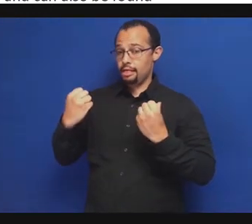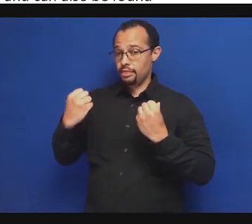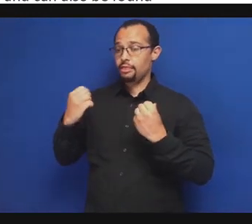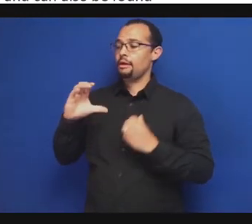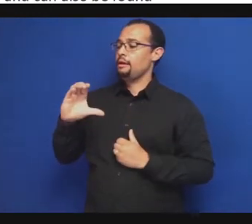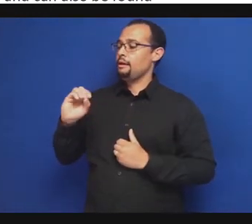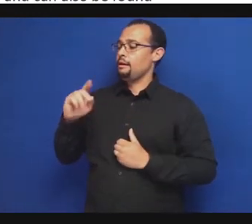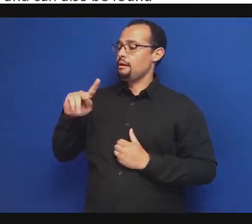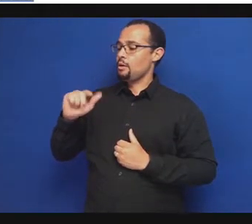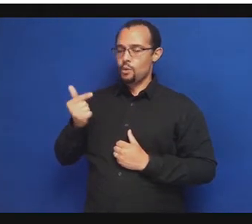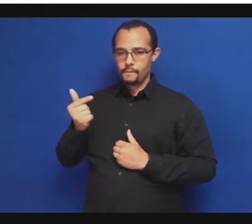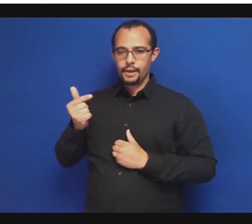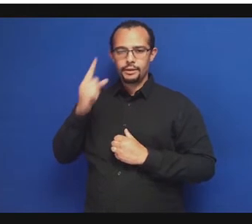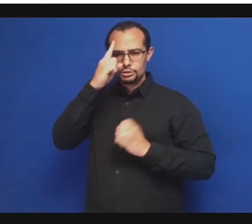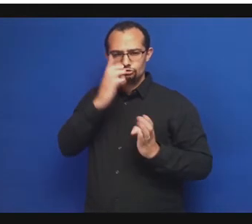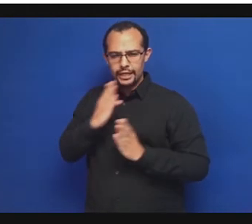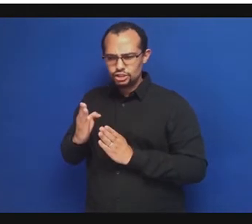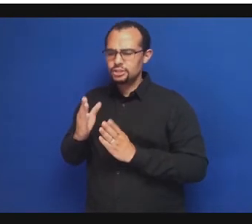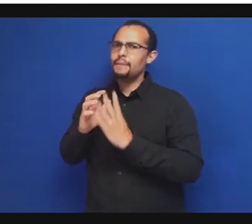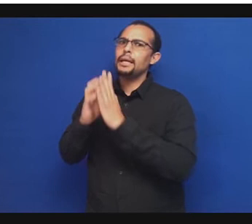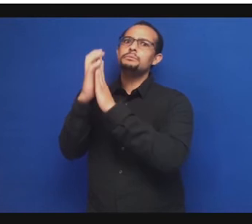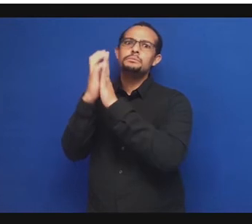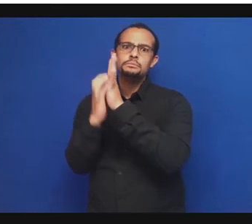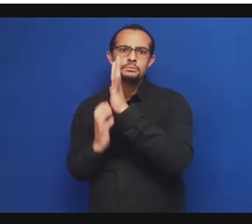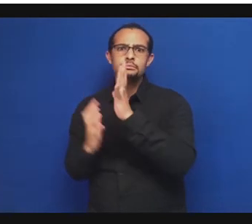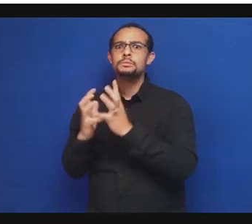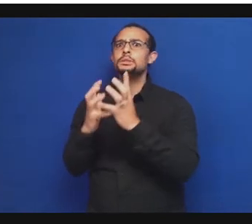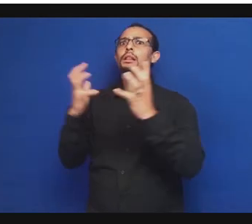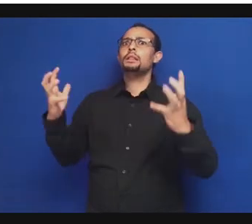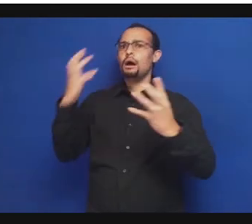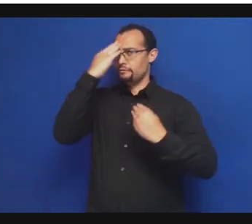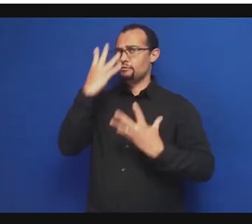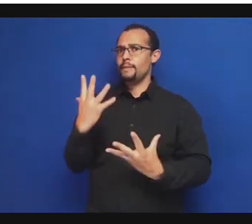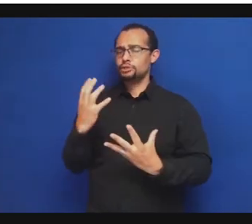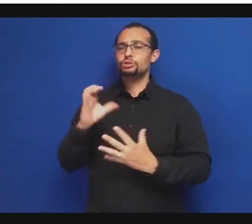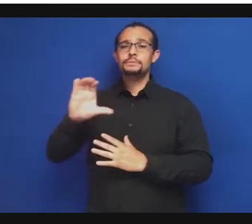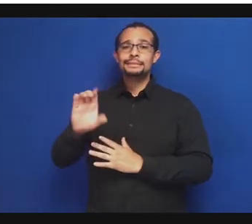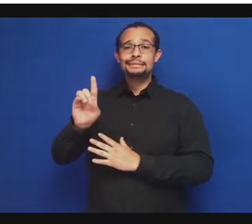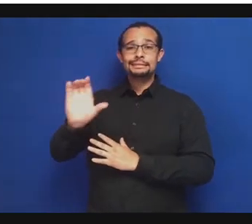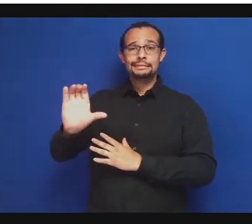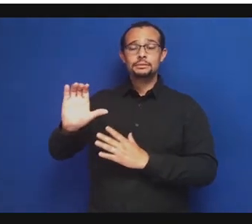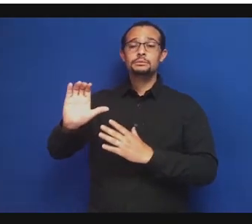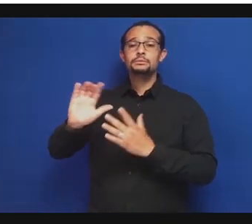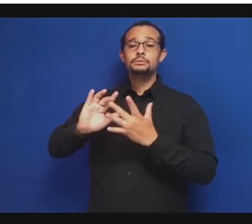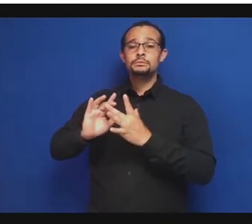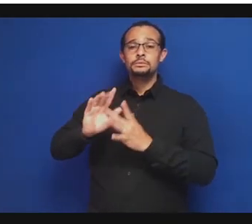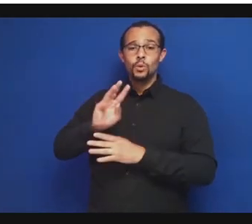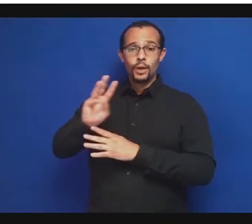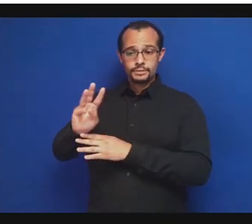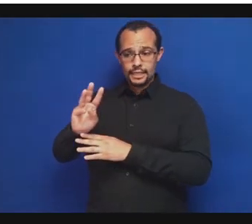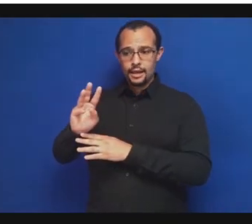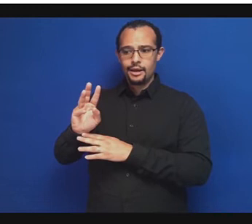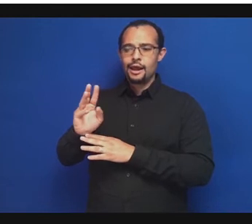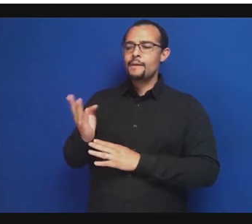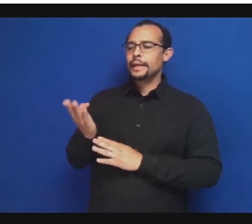again, but here are ways that strongly to stress or crisis